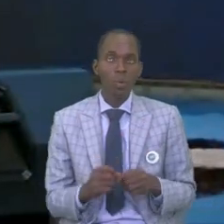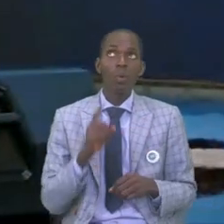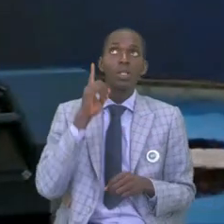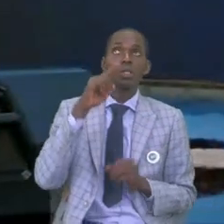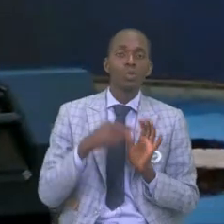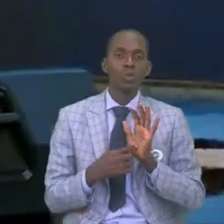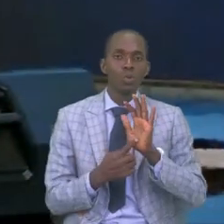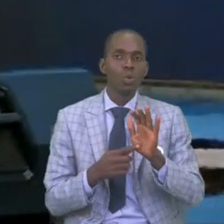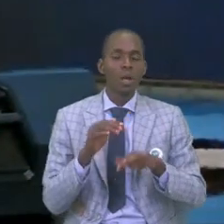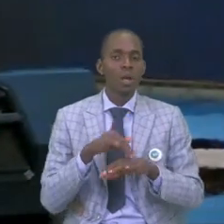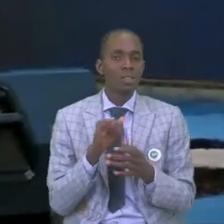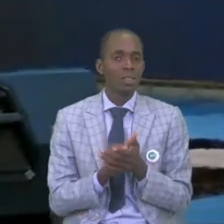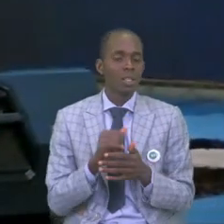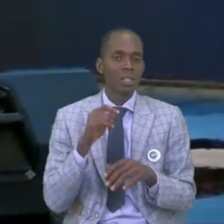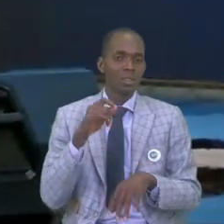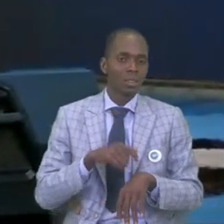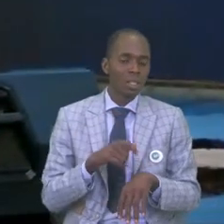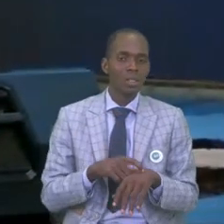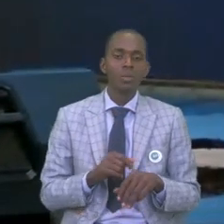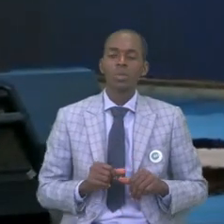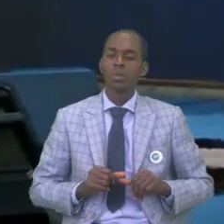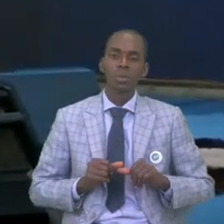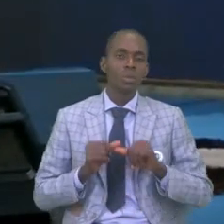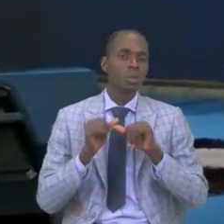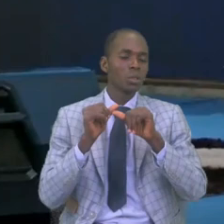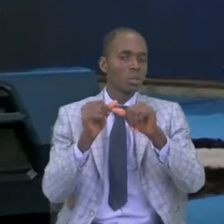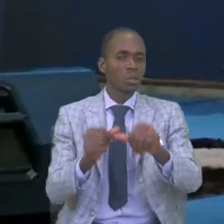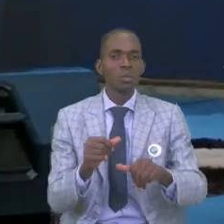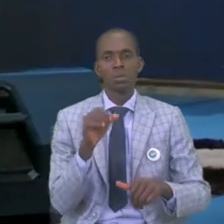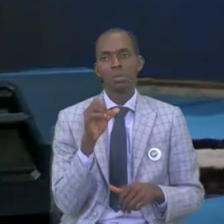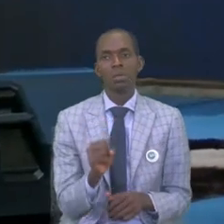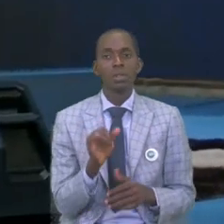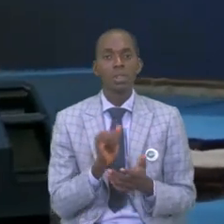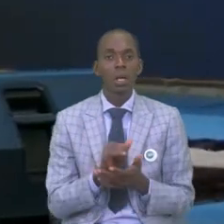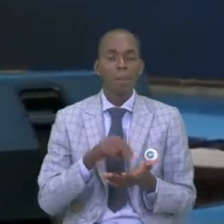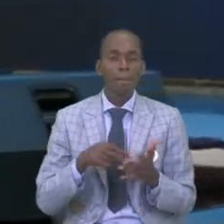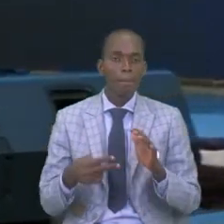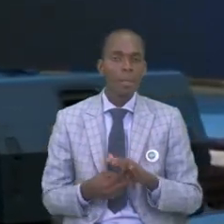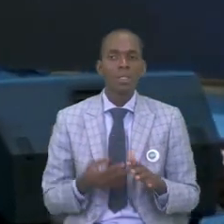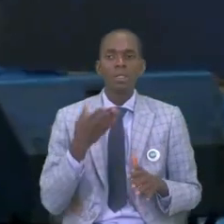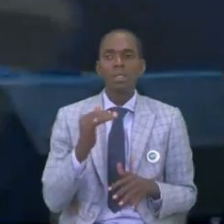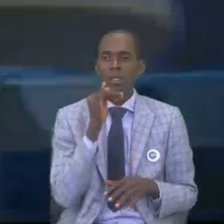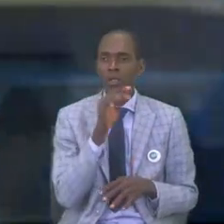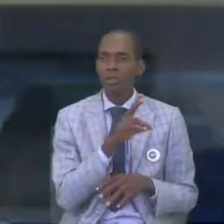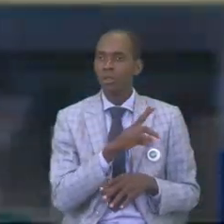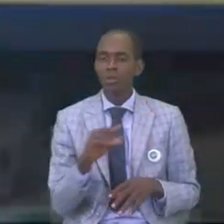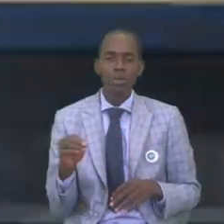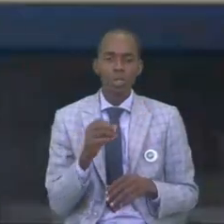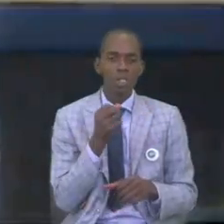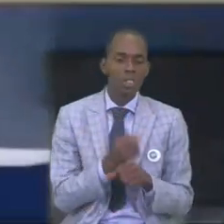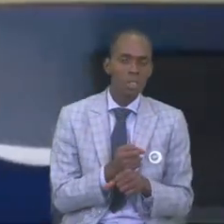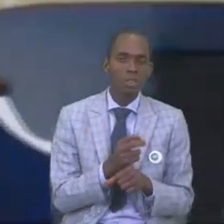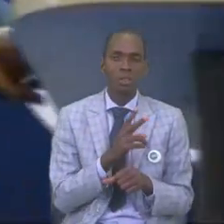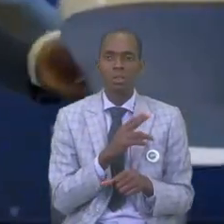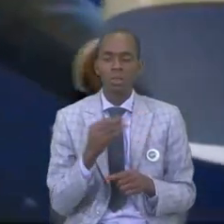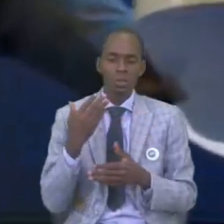time, world without end, still continues. That means that there is no age, there's no generation, there's